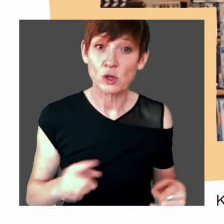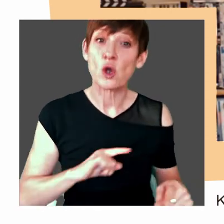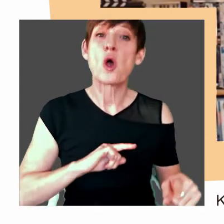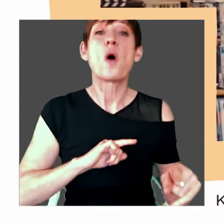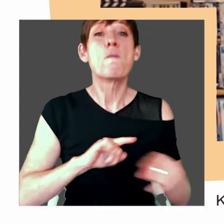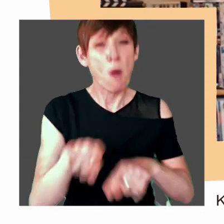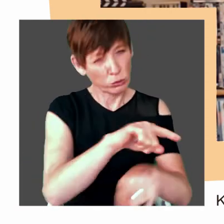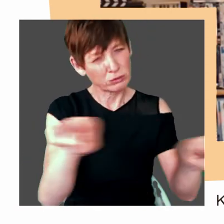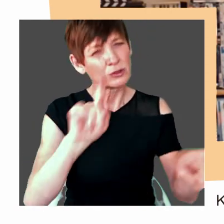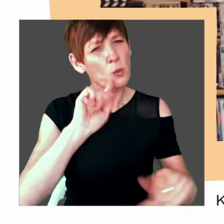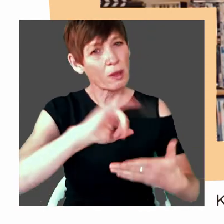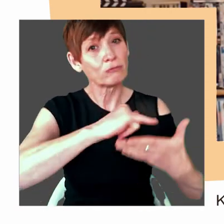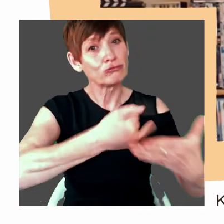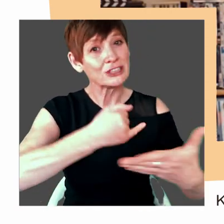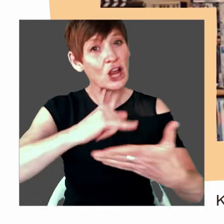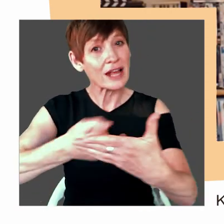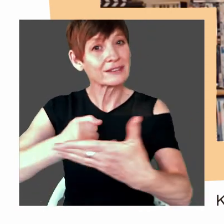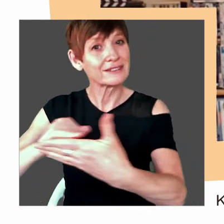reject you, even